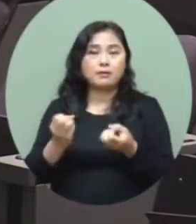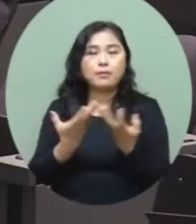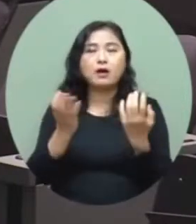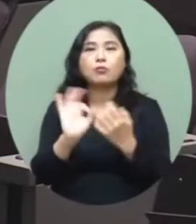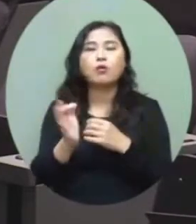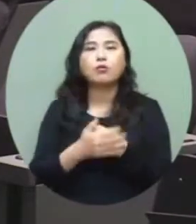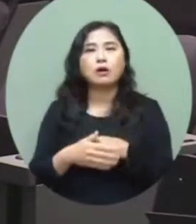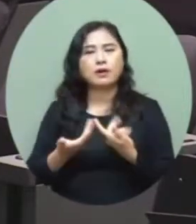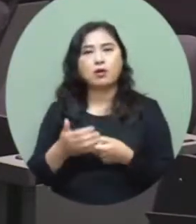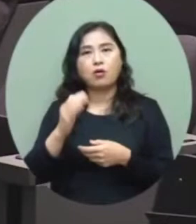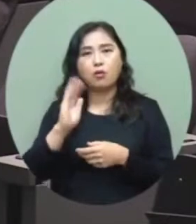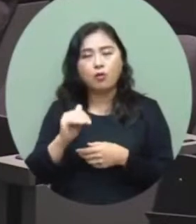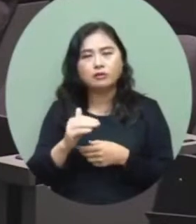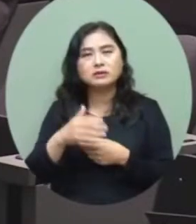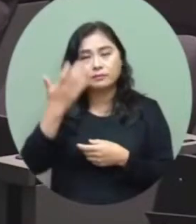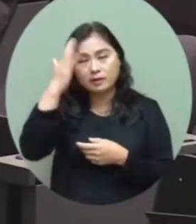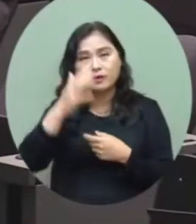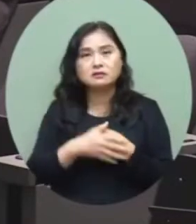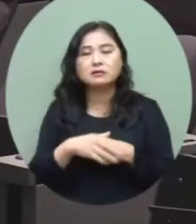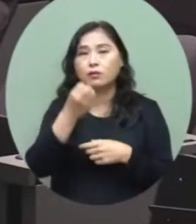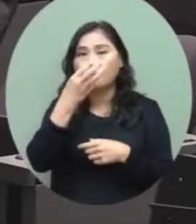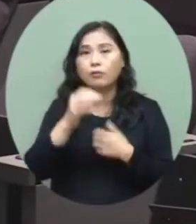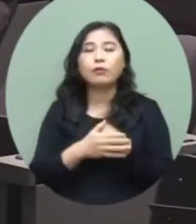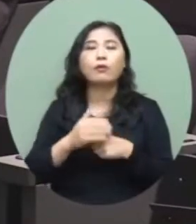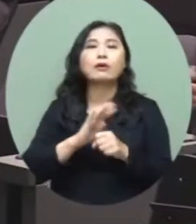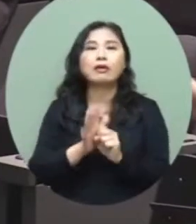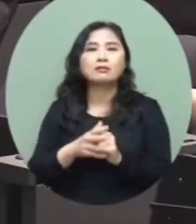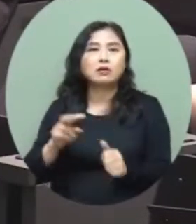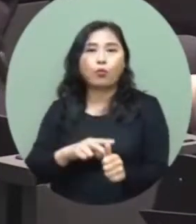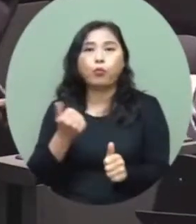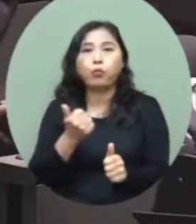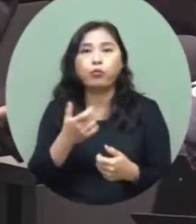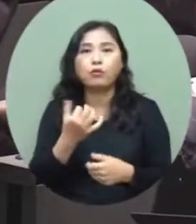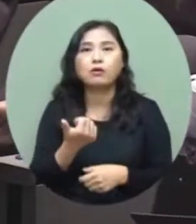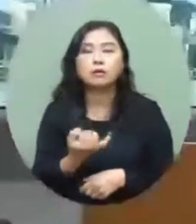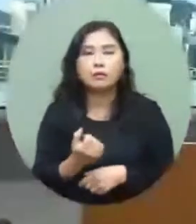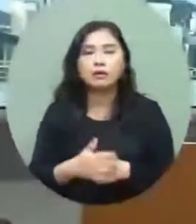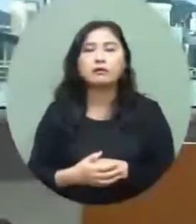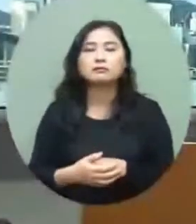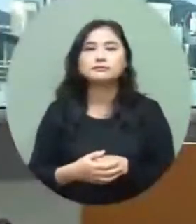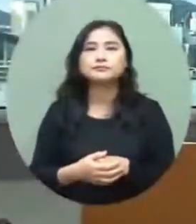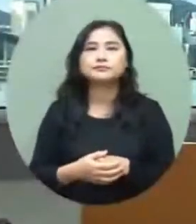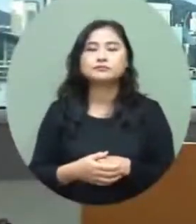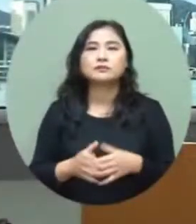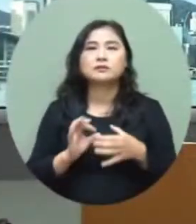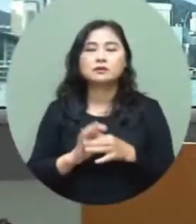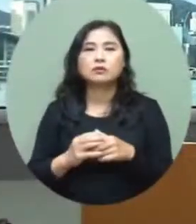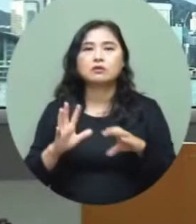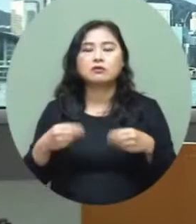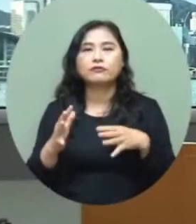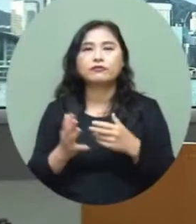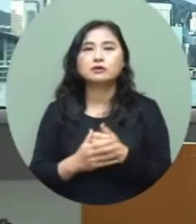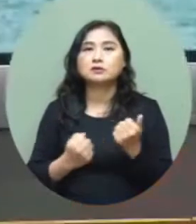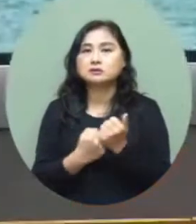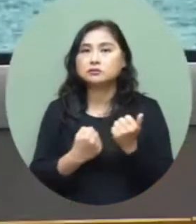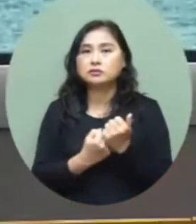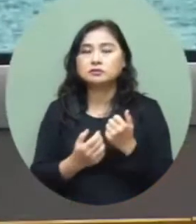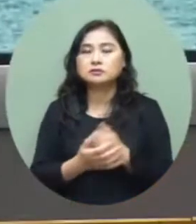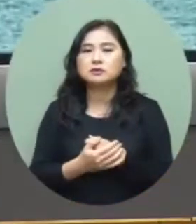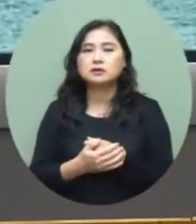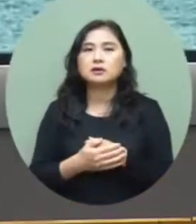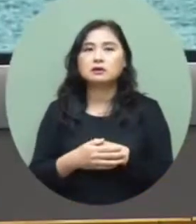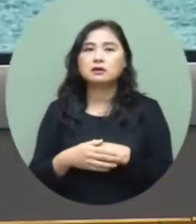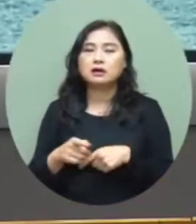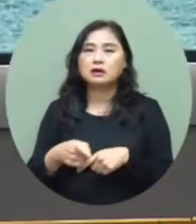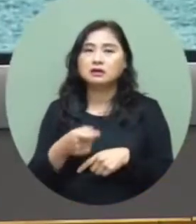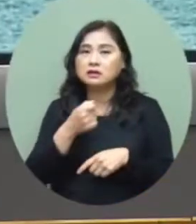there is no continued outbreak, then would you view that as the situation being under control? Well, for